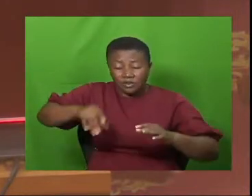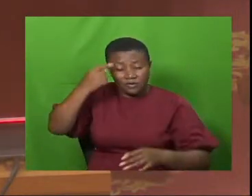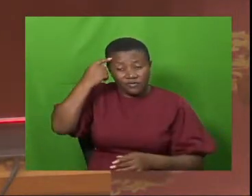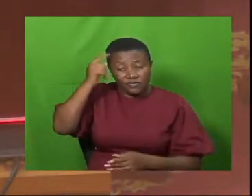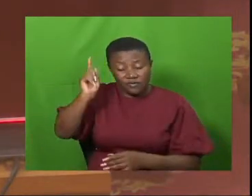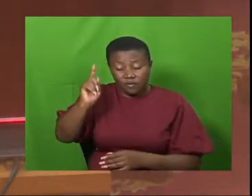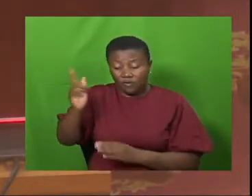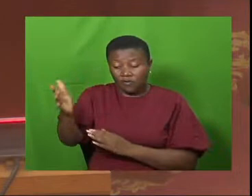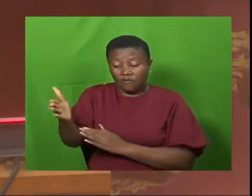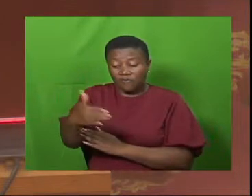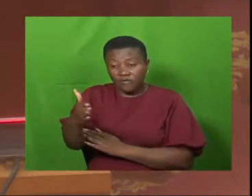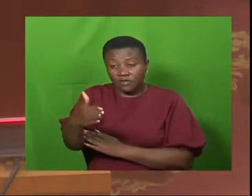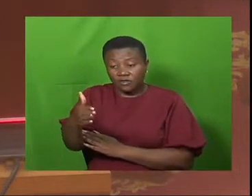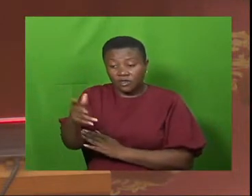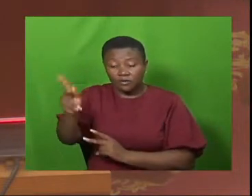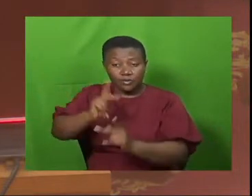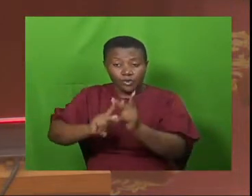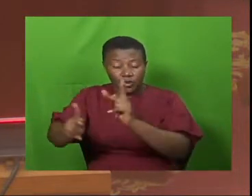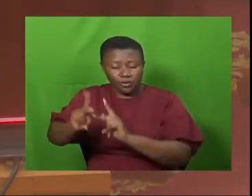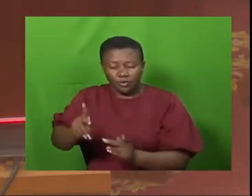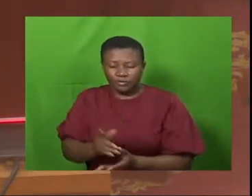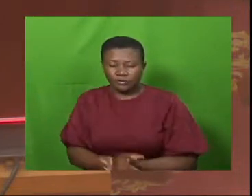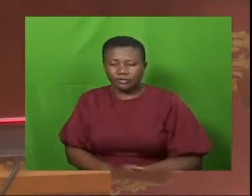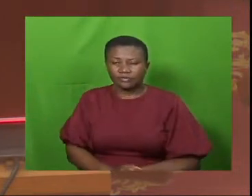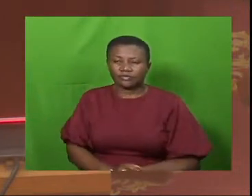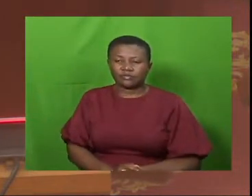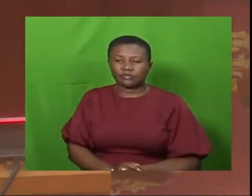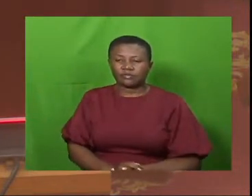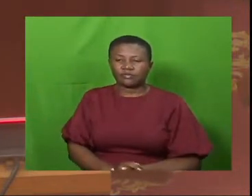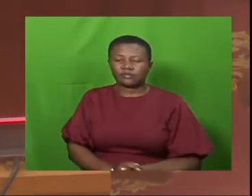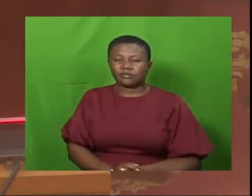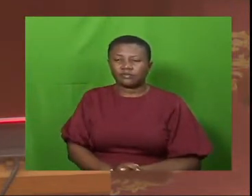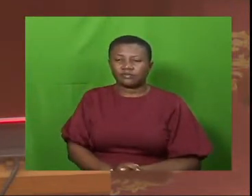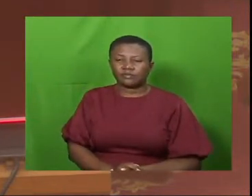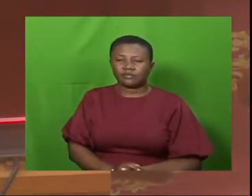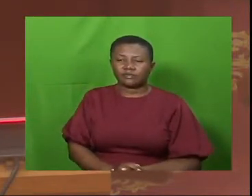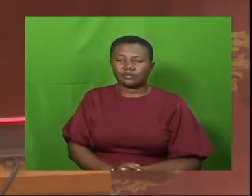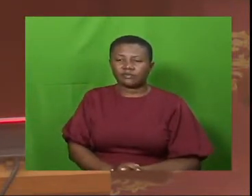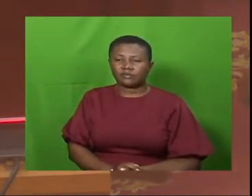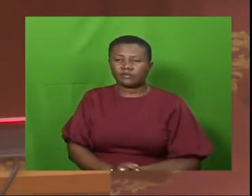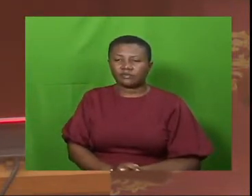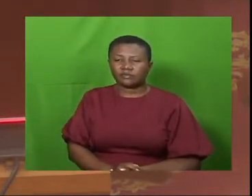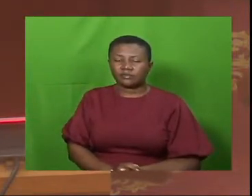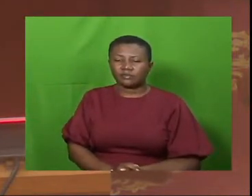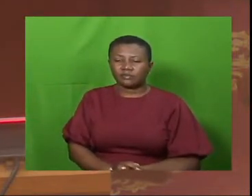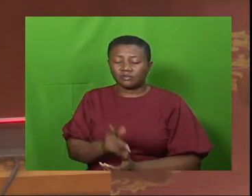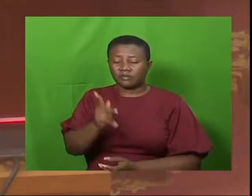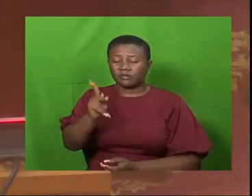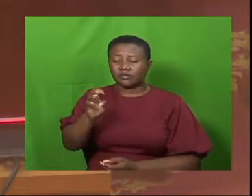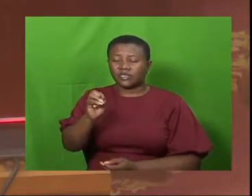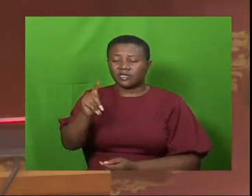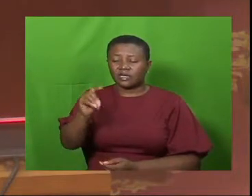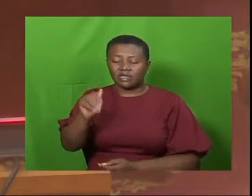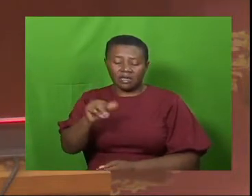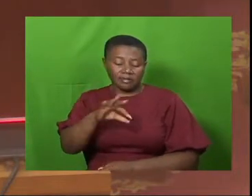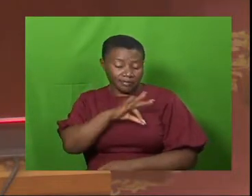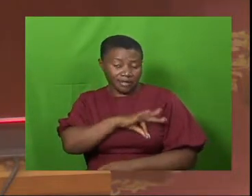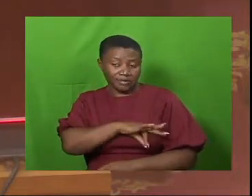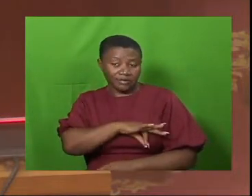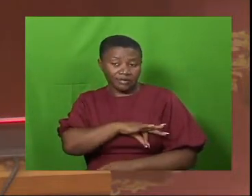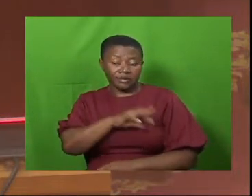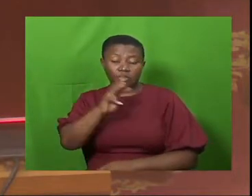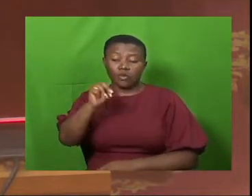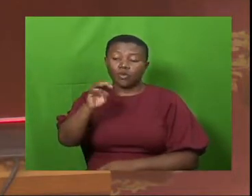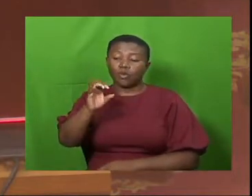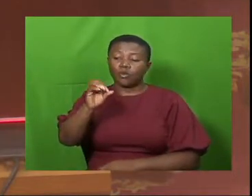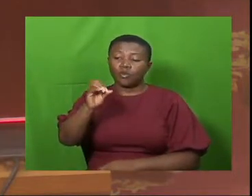ongoing at various landing beach sites. Mr. Speaker, Keta has benefited, Mori